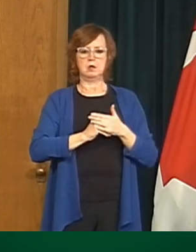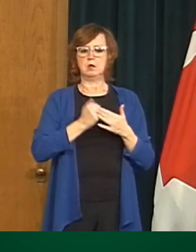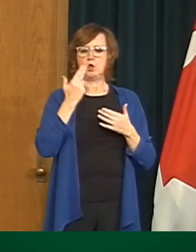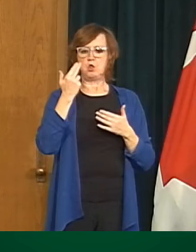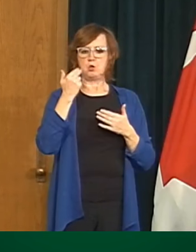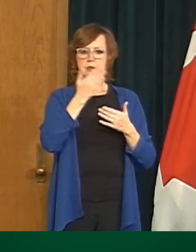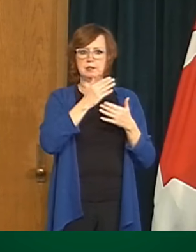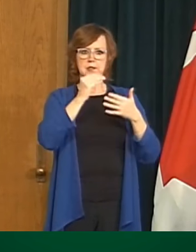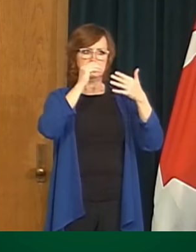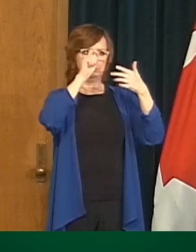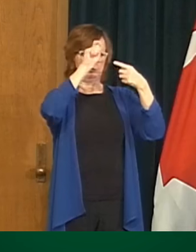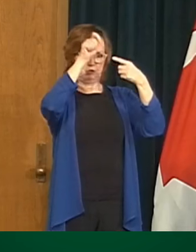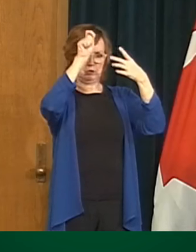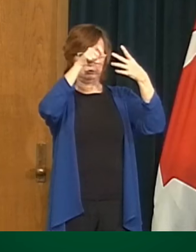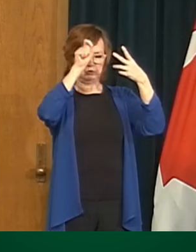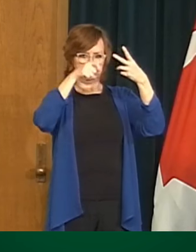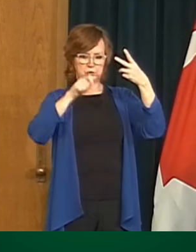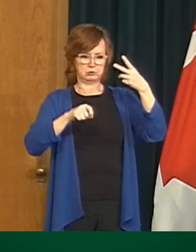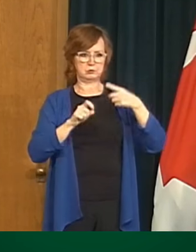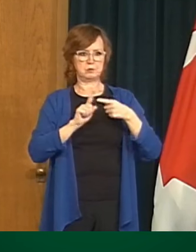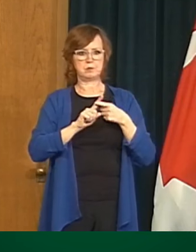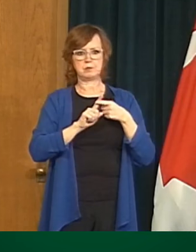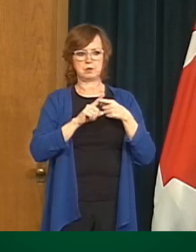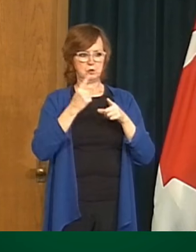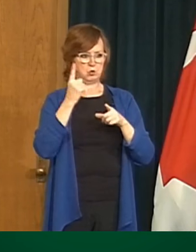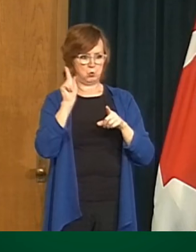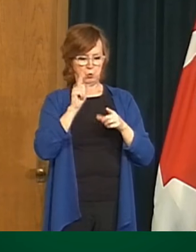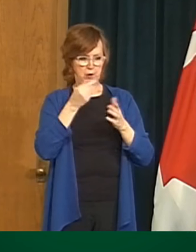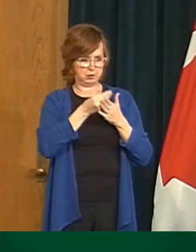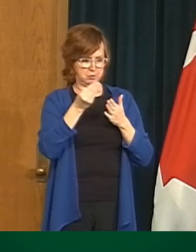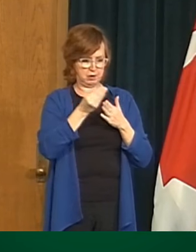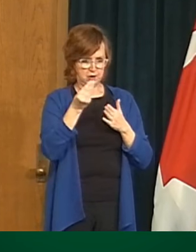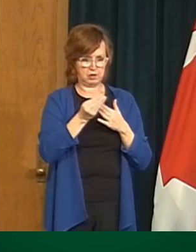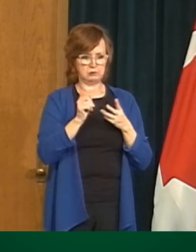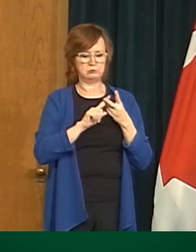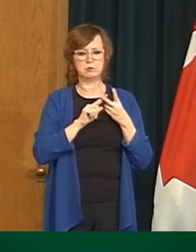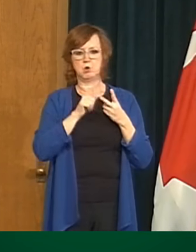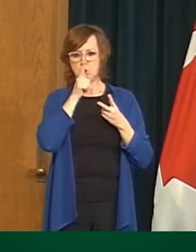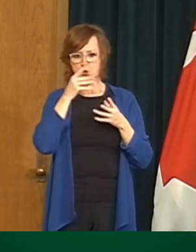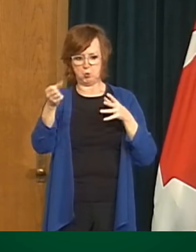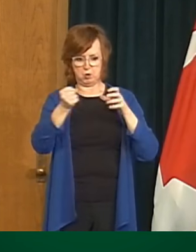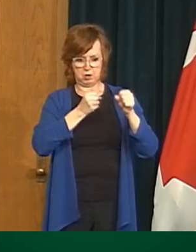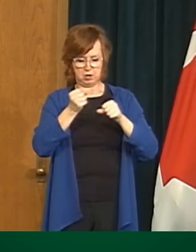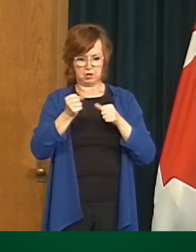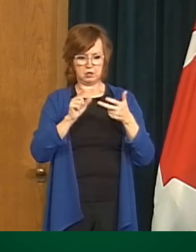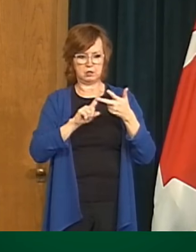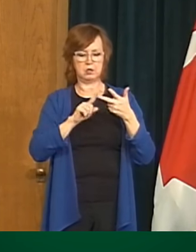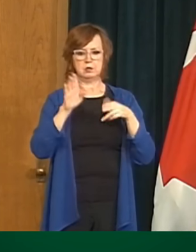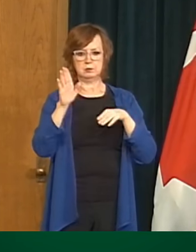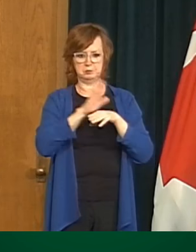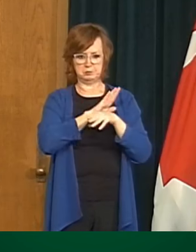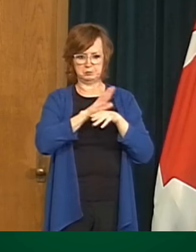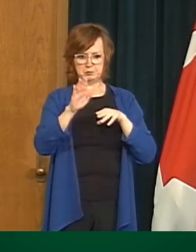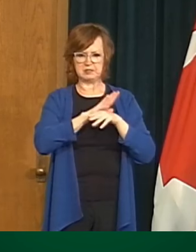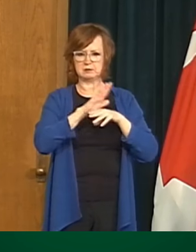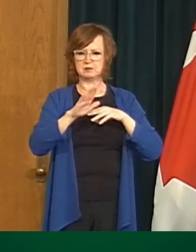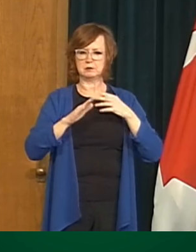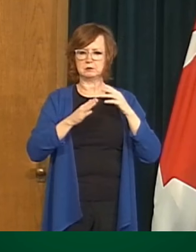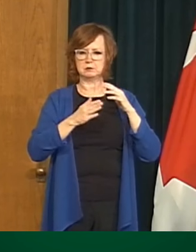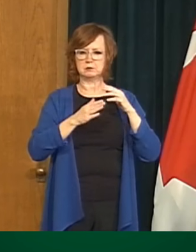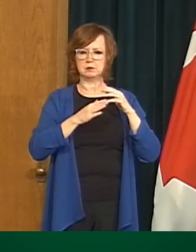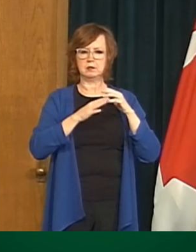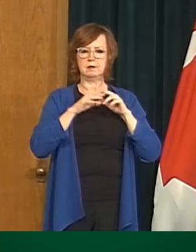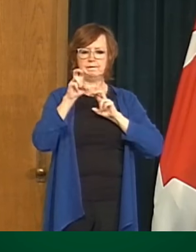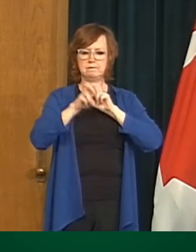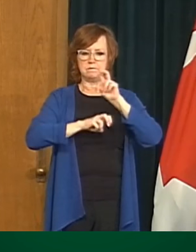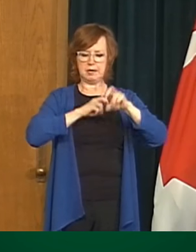We've developed a number of supplier development programs, including having some business expos. And we know what the capacity